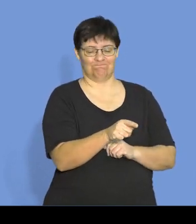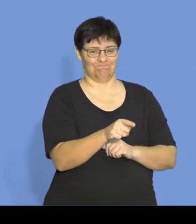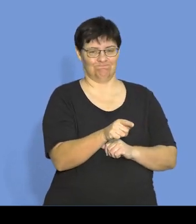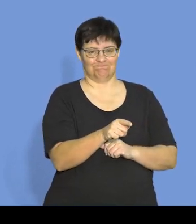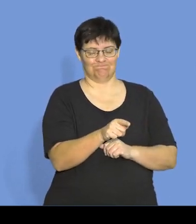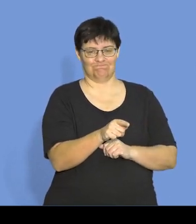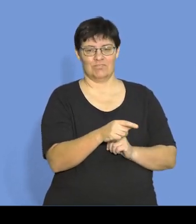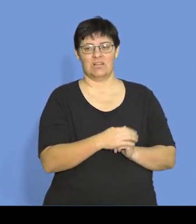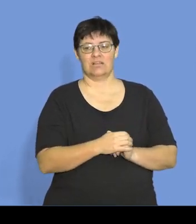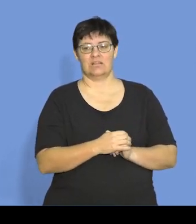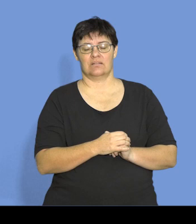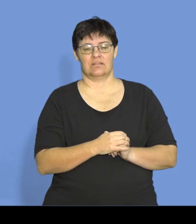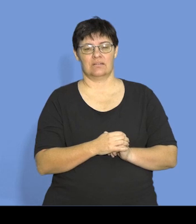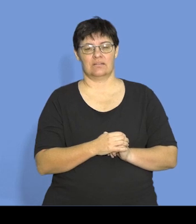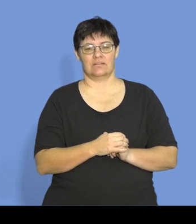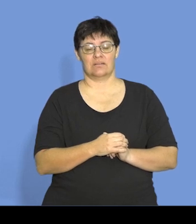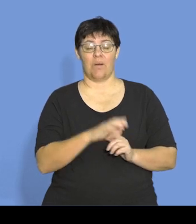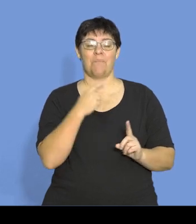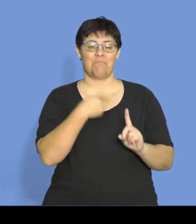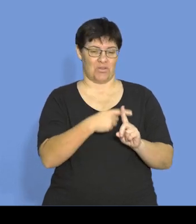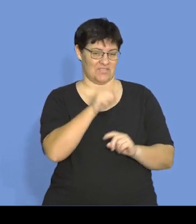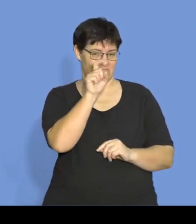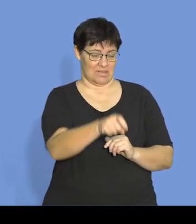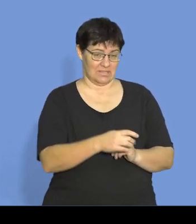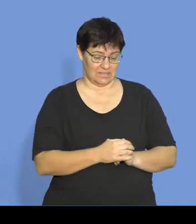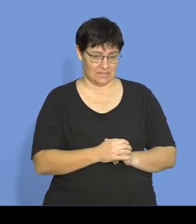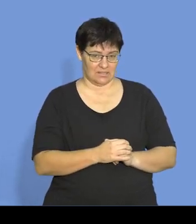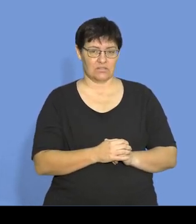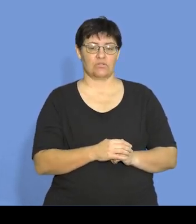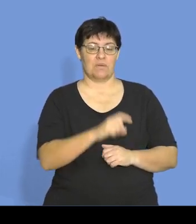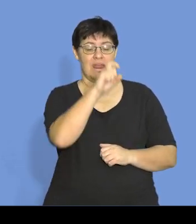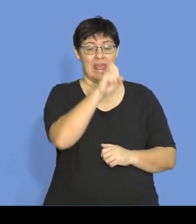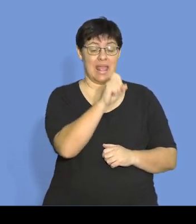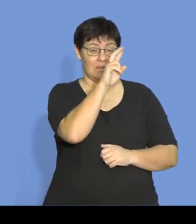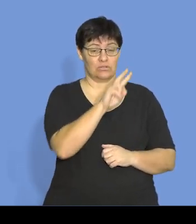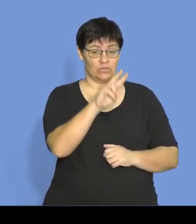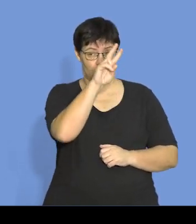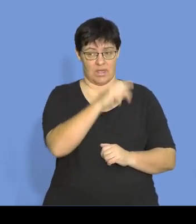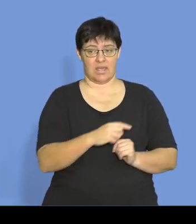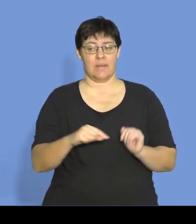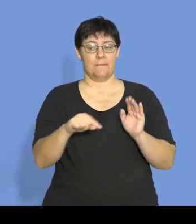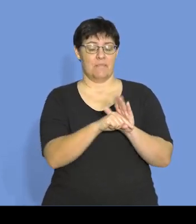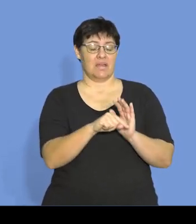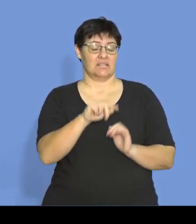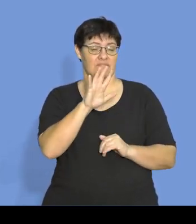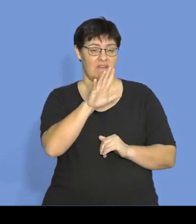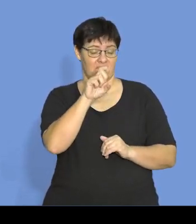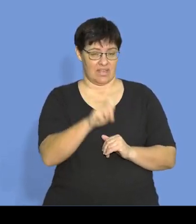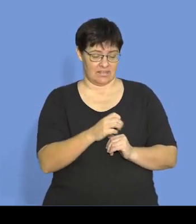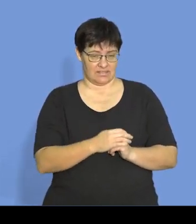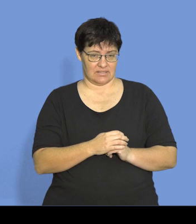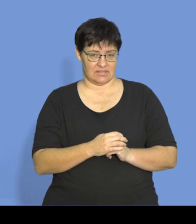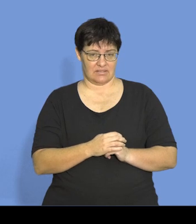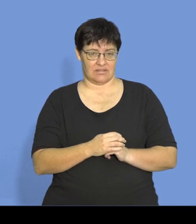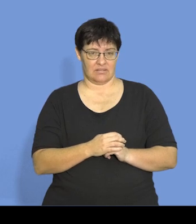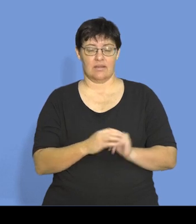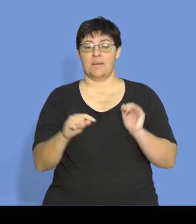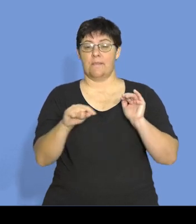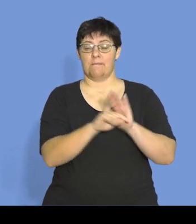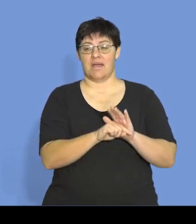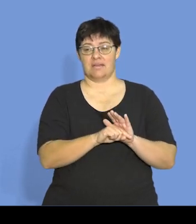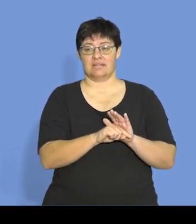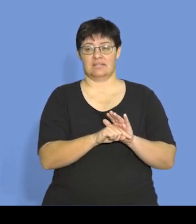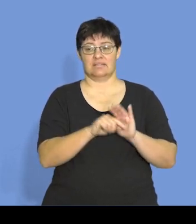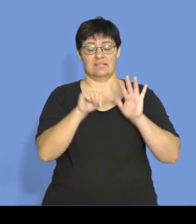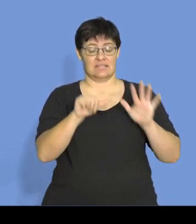the a value here must always be positive. So this will be x squared minus 5x